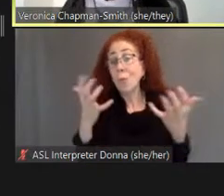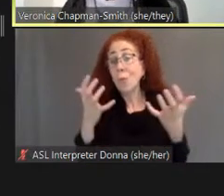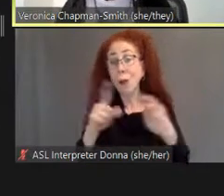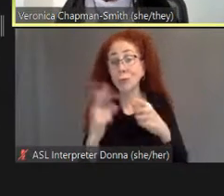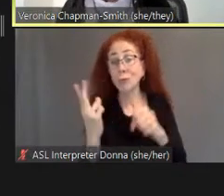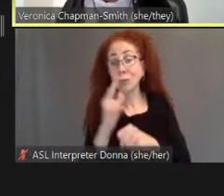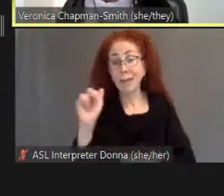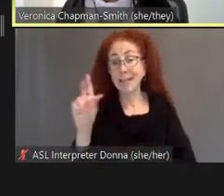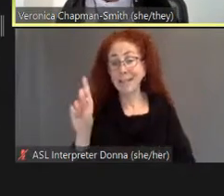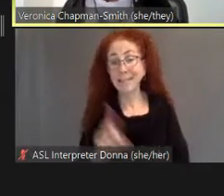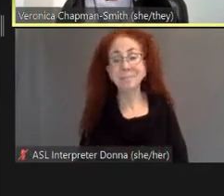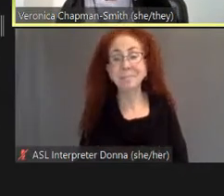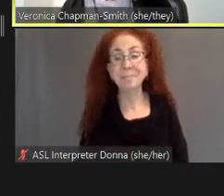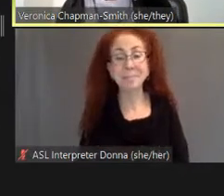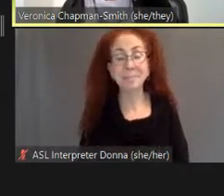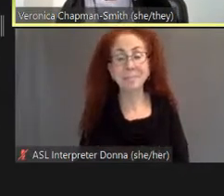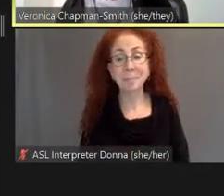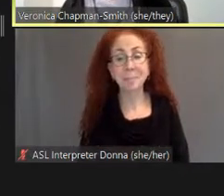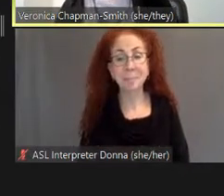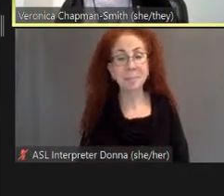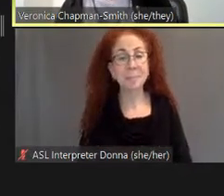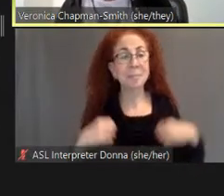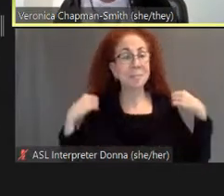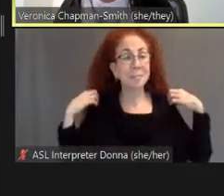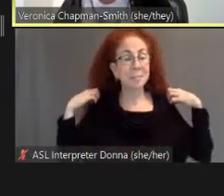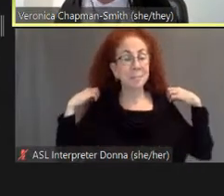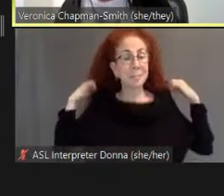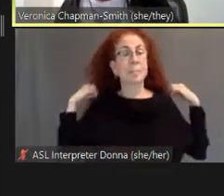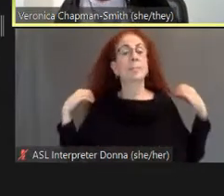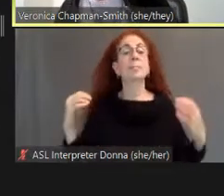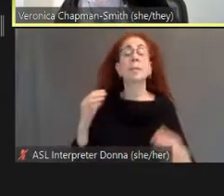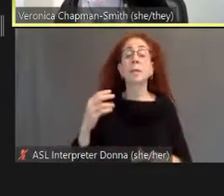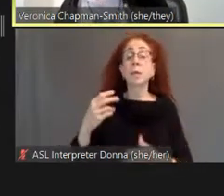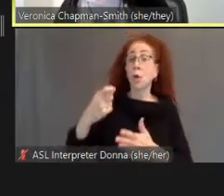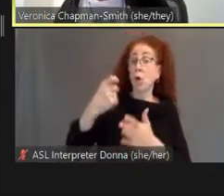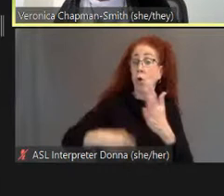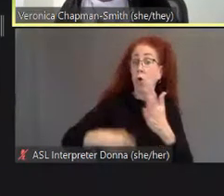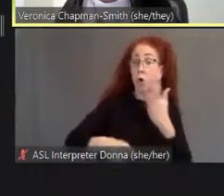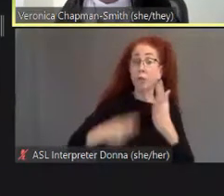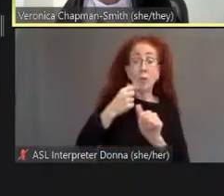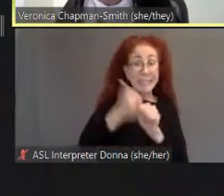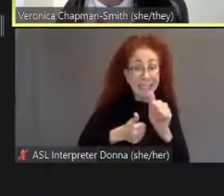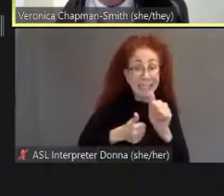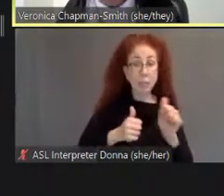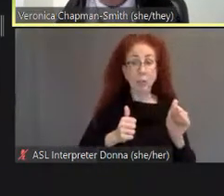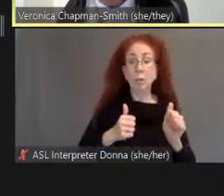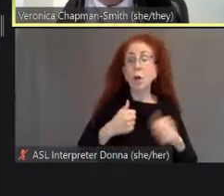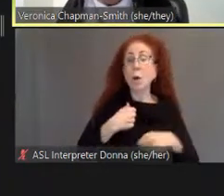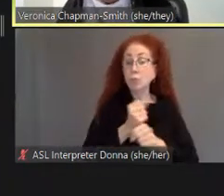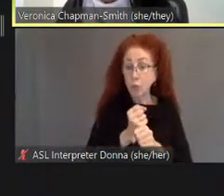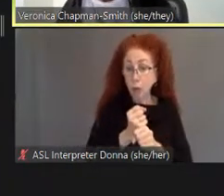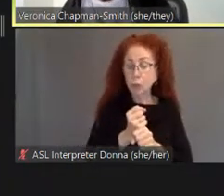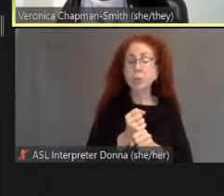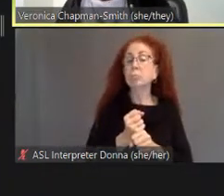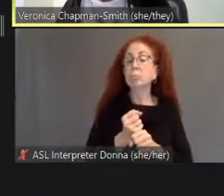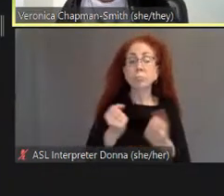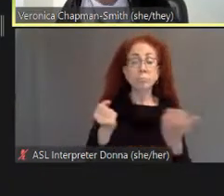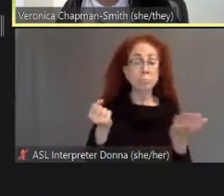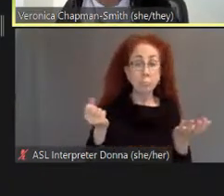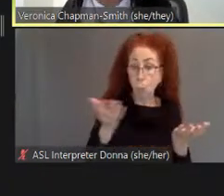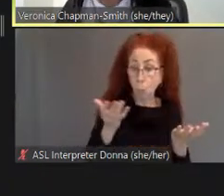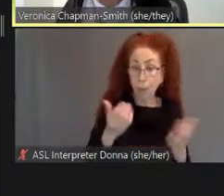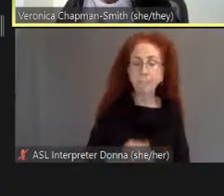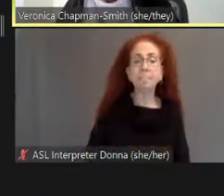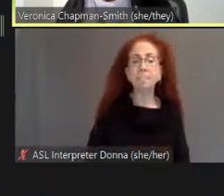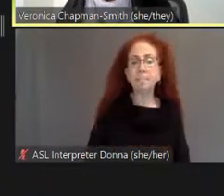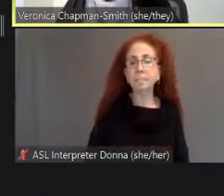audio description practice. The estimated costs for each of our productions or the creation of audio descriptions is